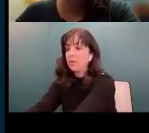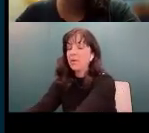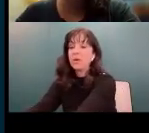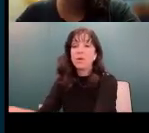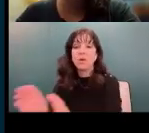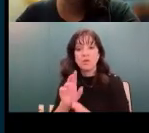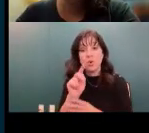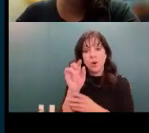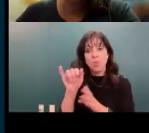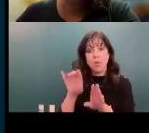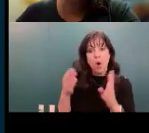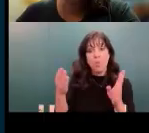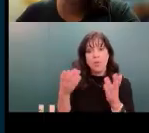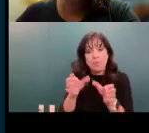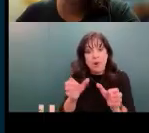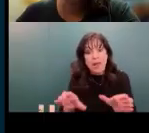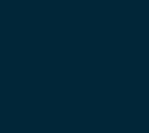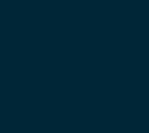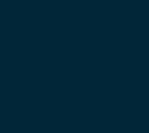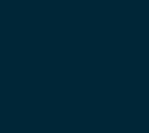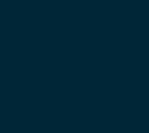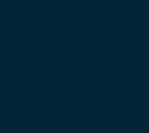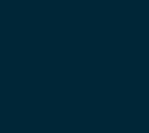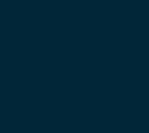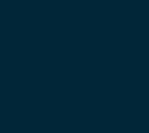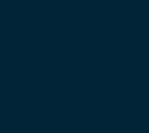breakout rooms and we will go into there.